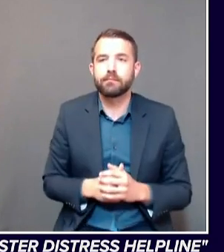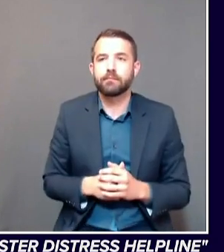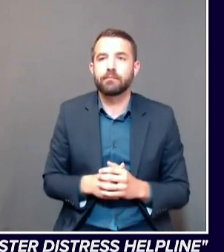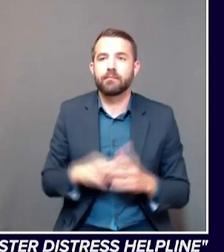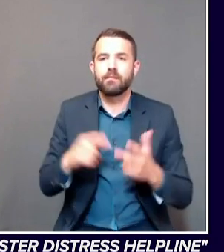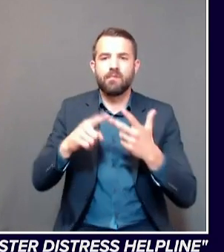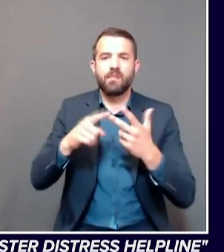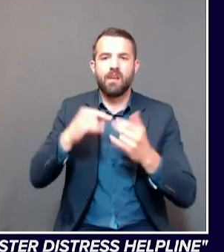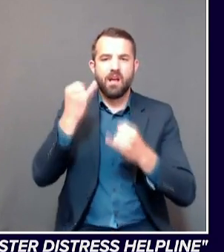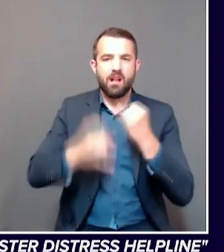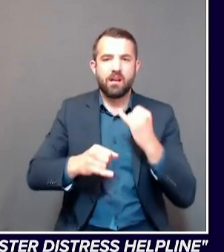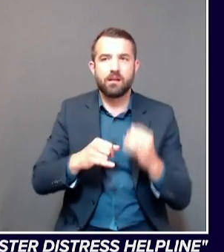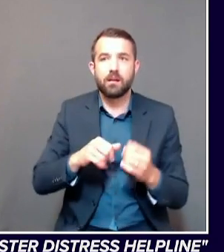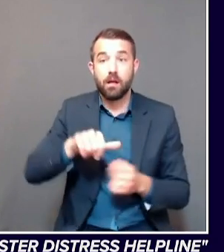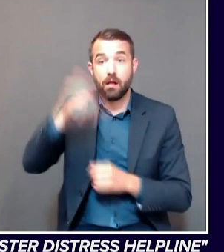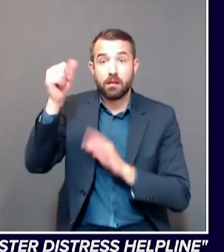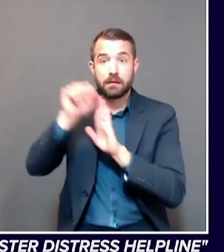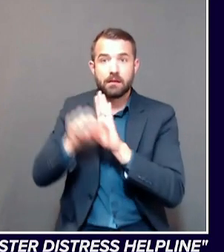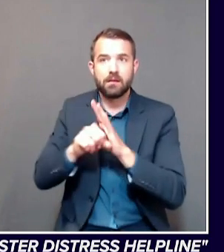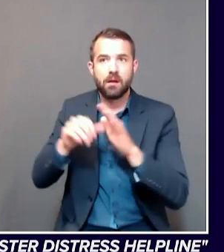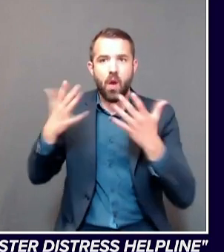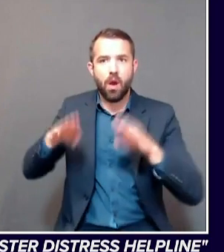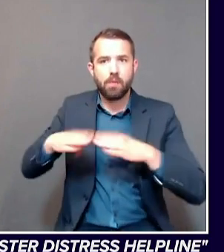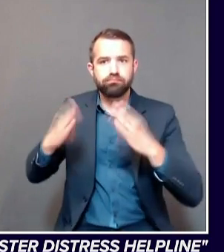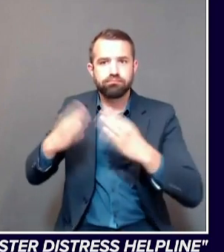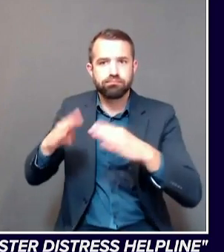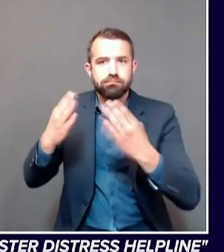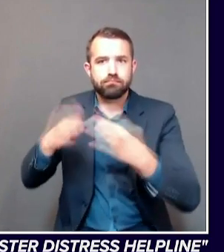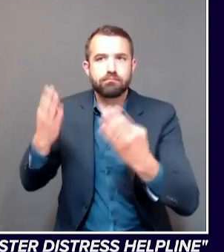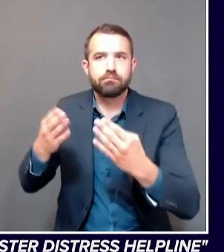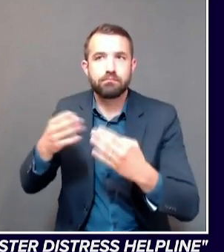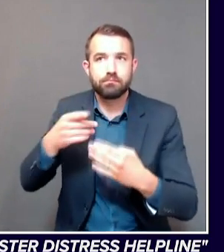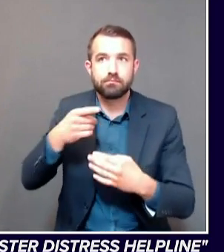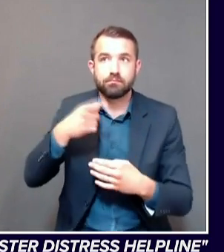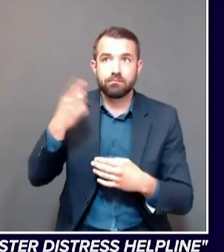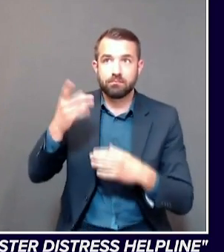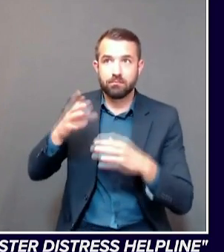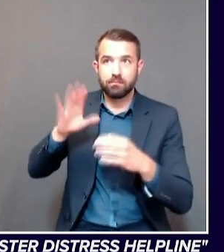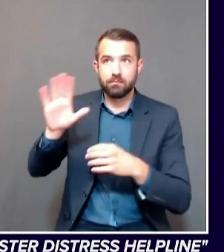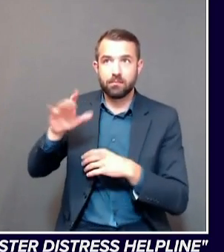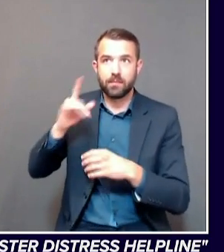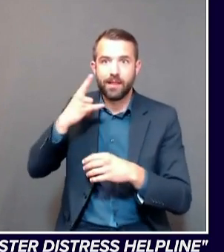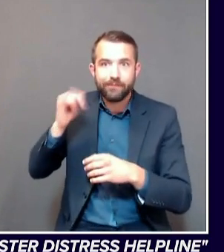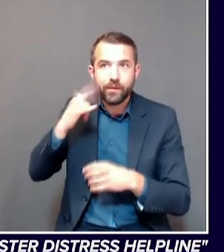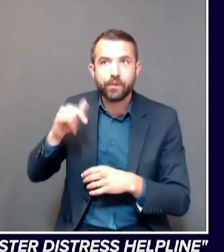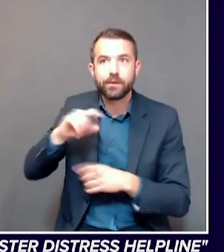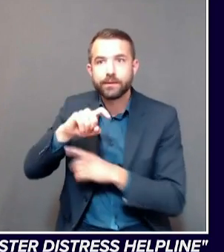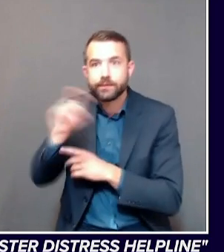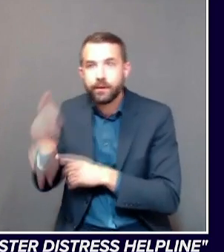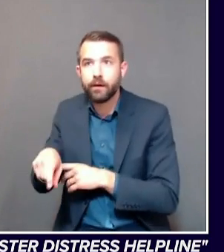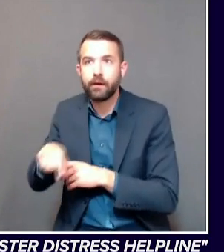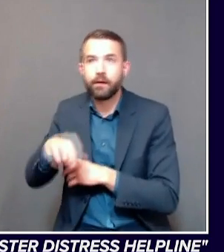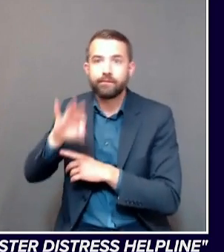little sooner than Maine have seen some noticeable spike in new cases. California, Texas, Florida, among